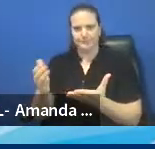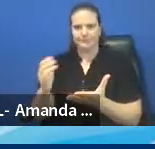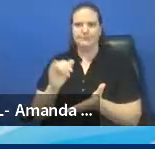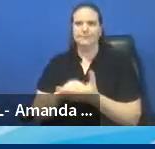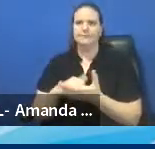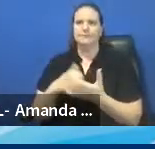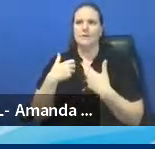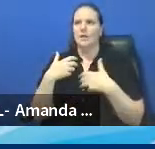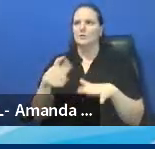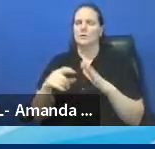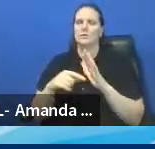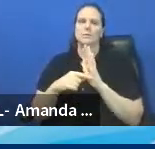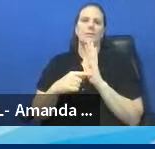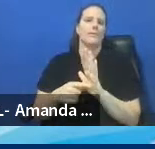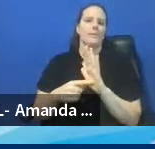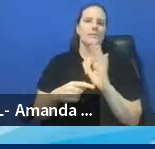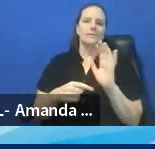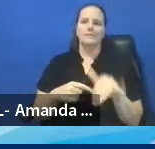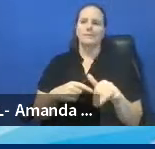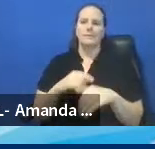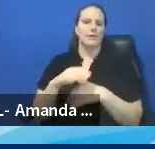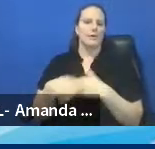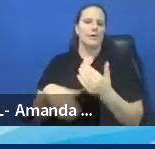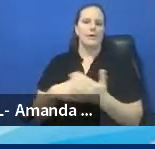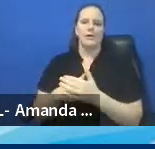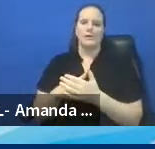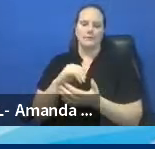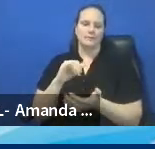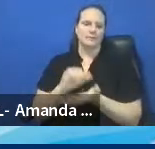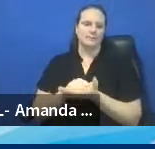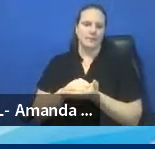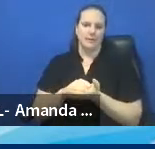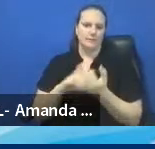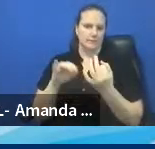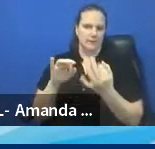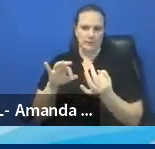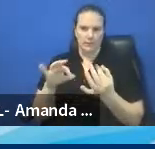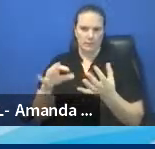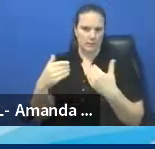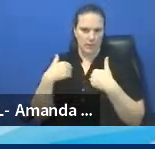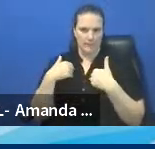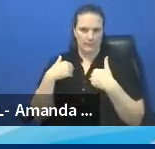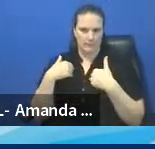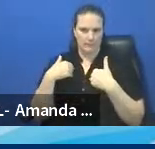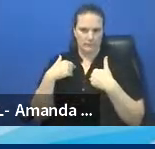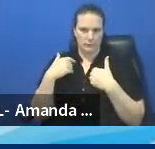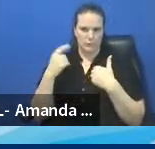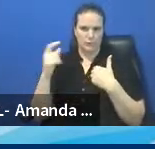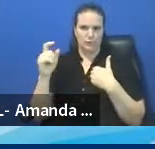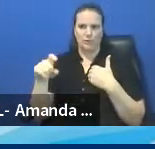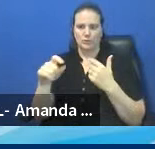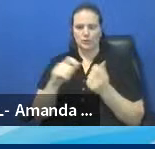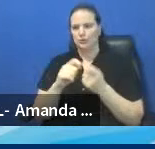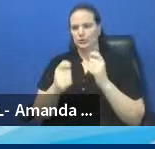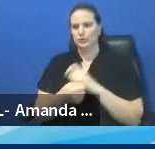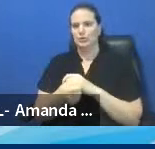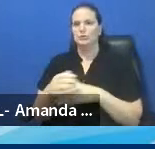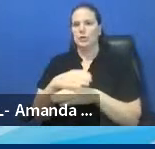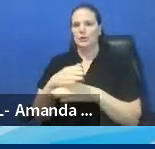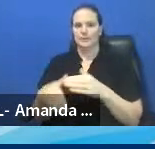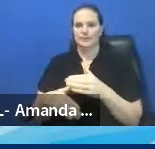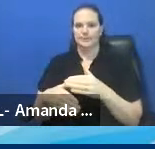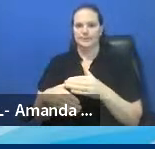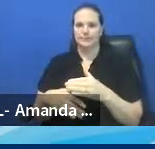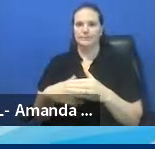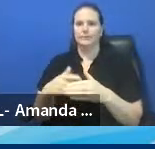to give the impression that all of this any feedback that we get is going to necessarily change the outcome. We